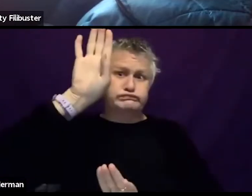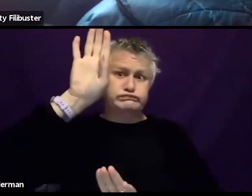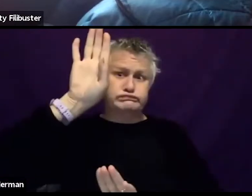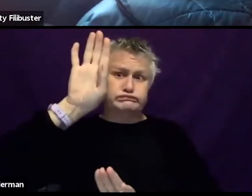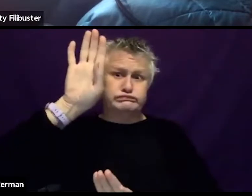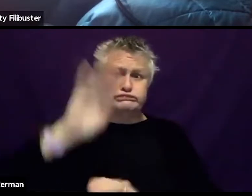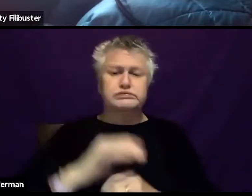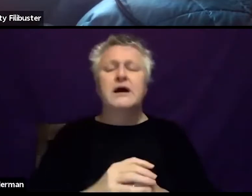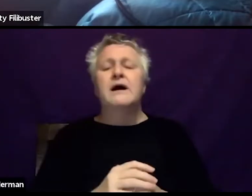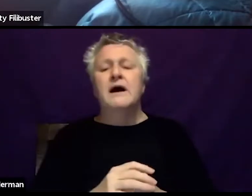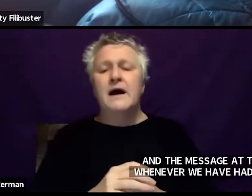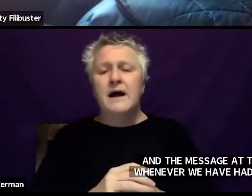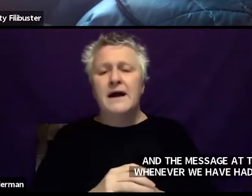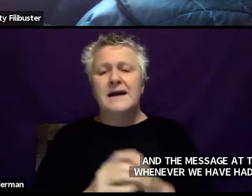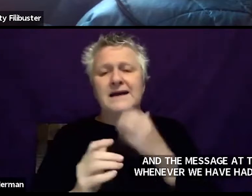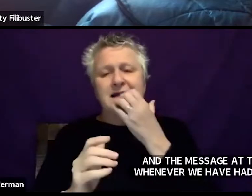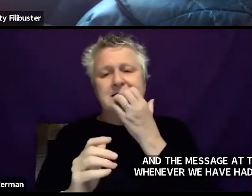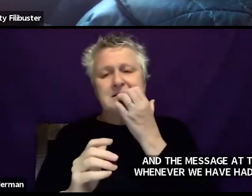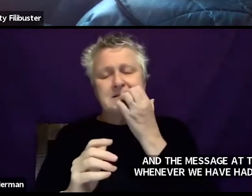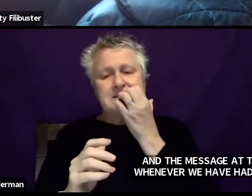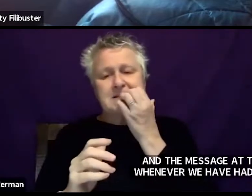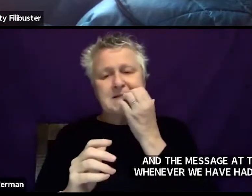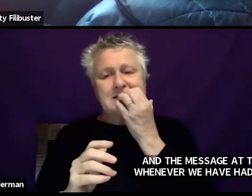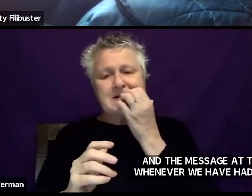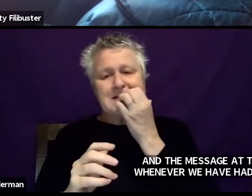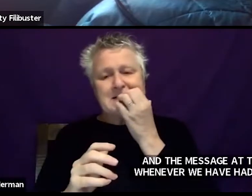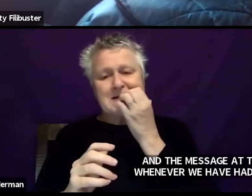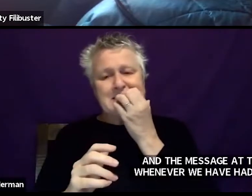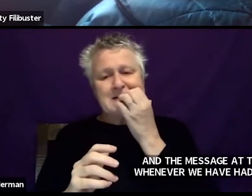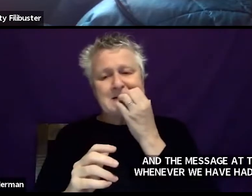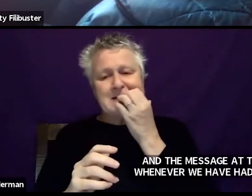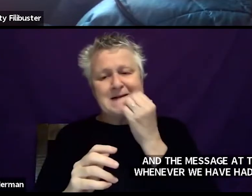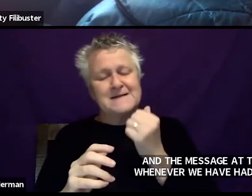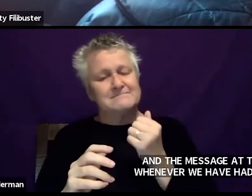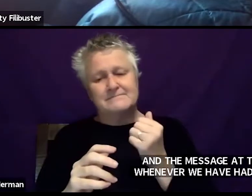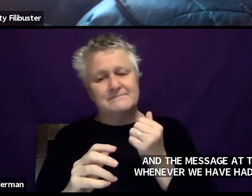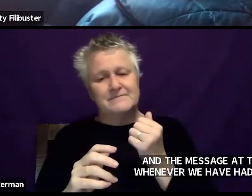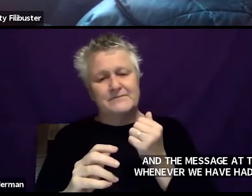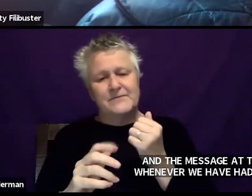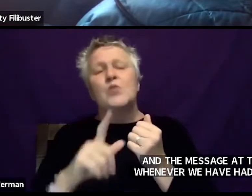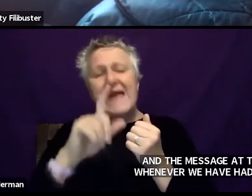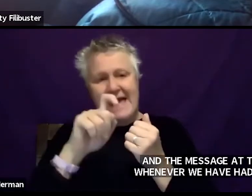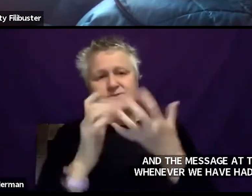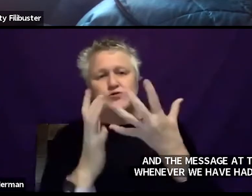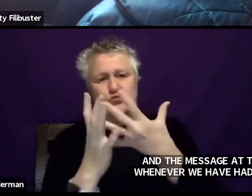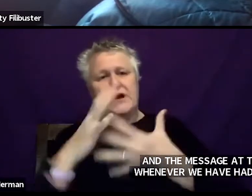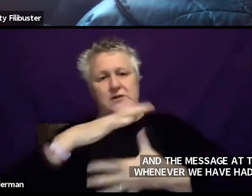gets overwhelmed, then we'll have to prioritize who gets treatment and who gets a ventilator.